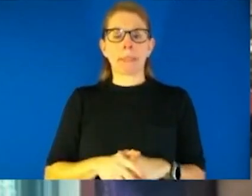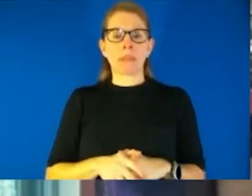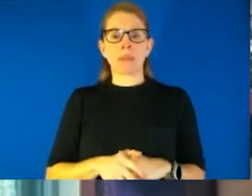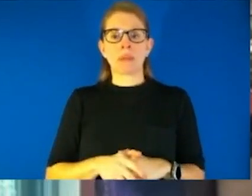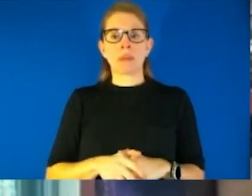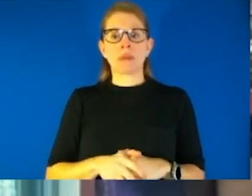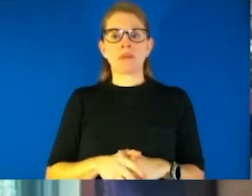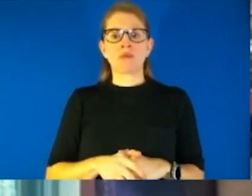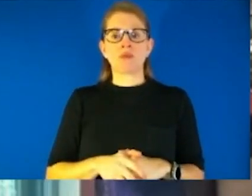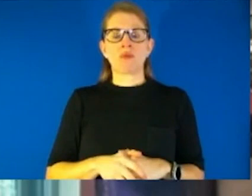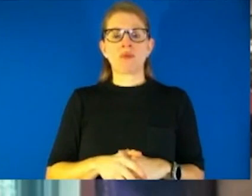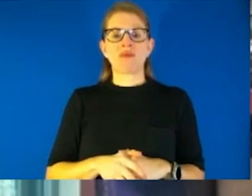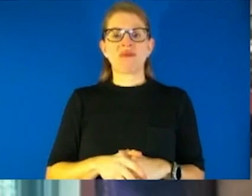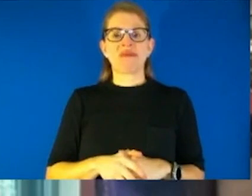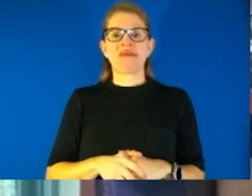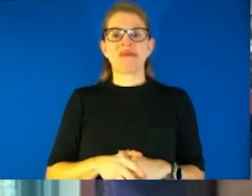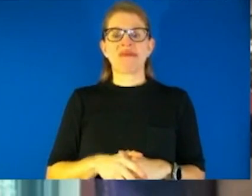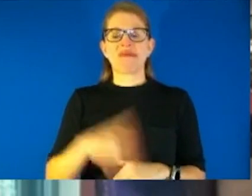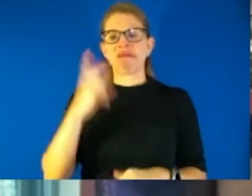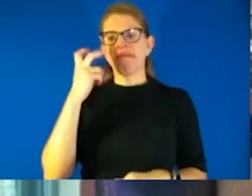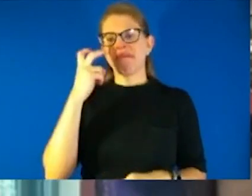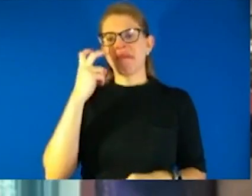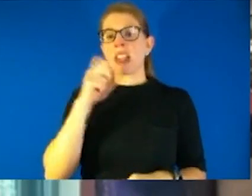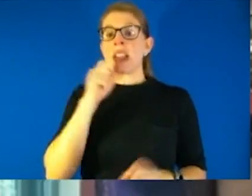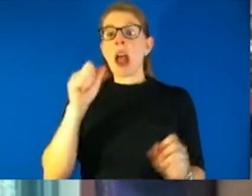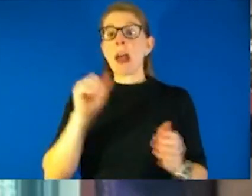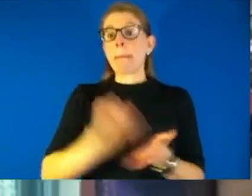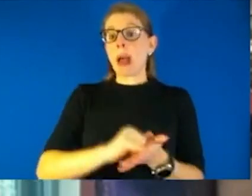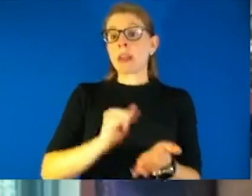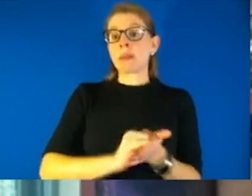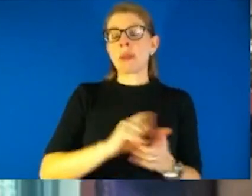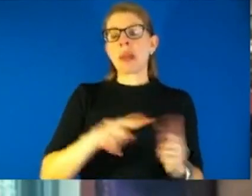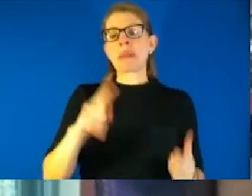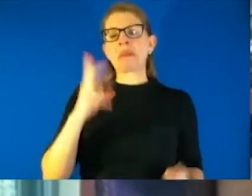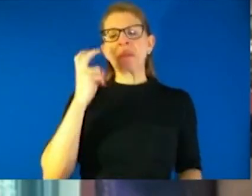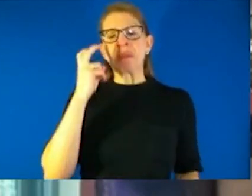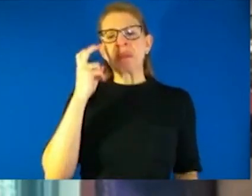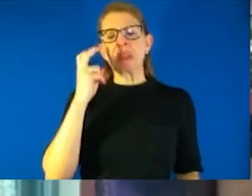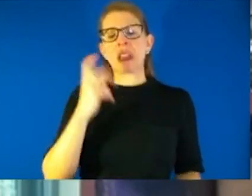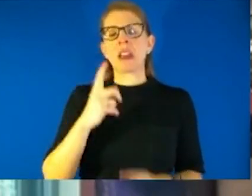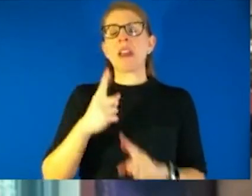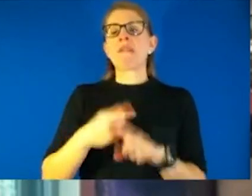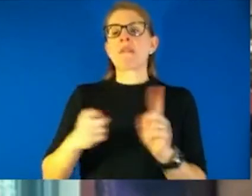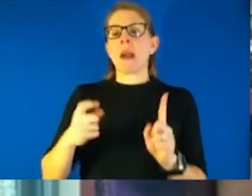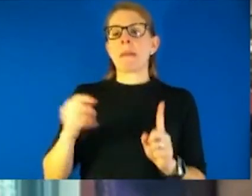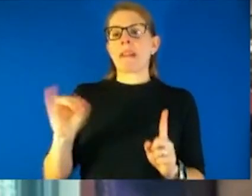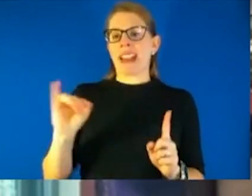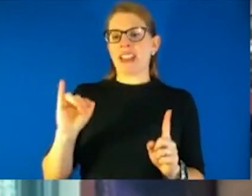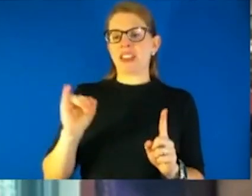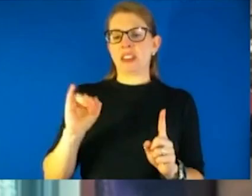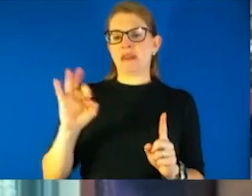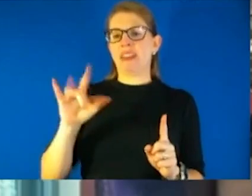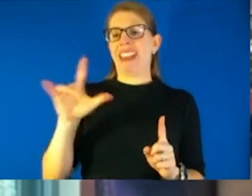it would be highly unlikely, not impossible, but highly unlikely that that's a source of infection, in my opinion.